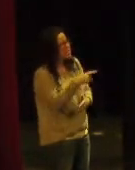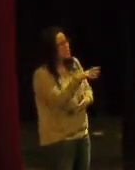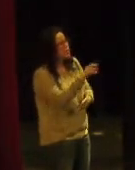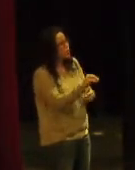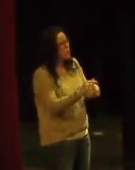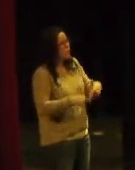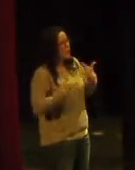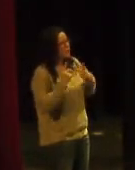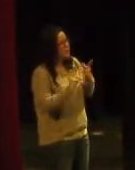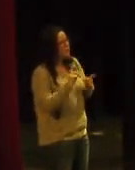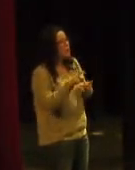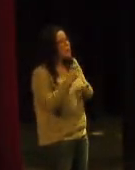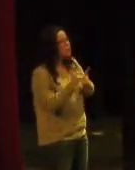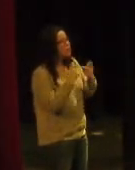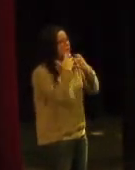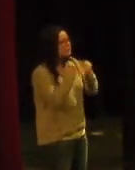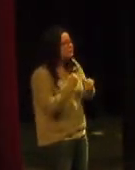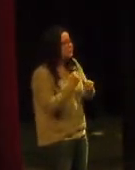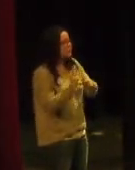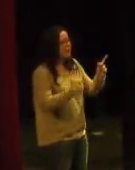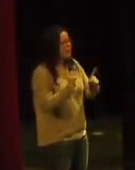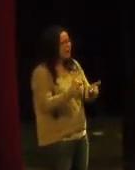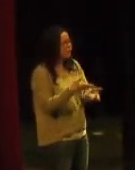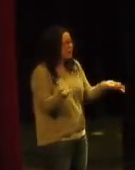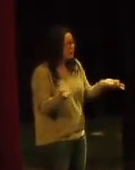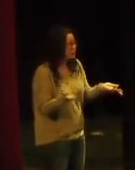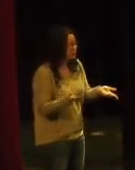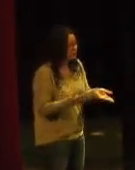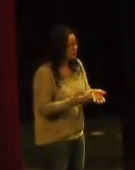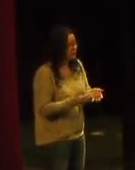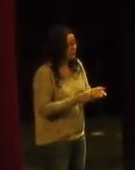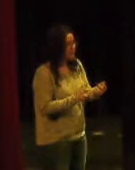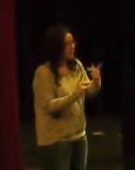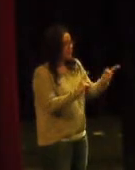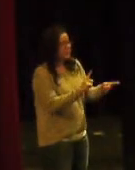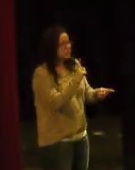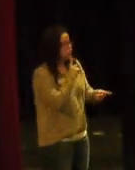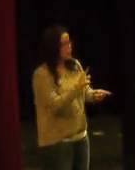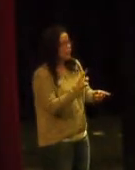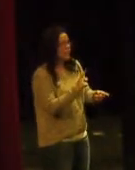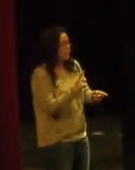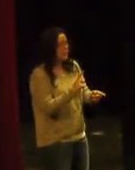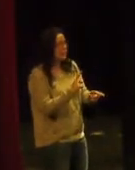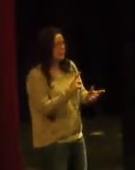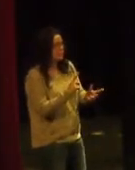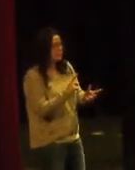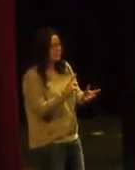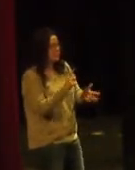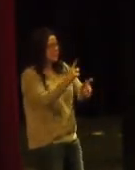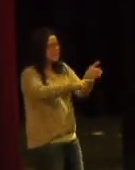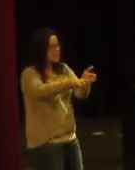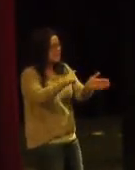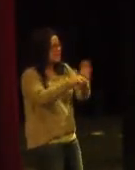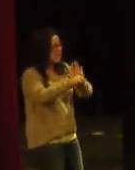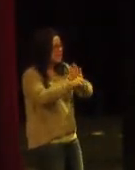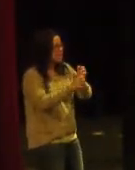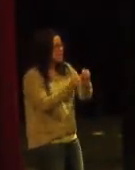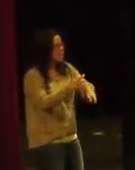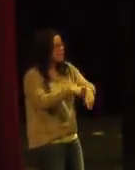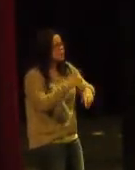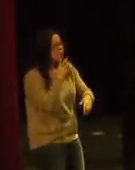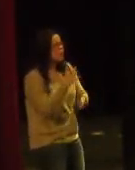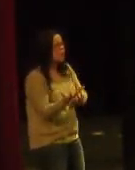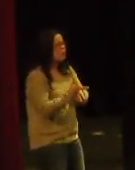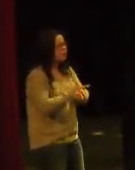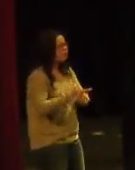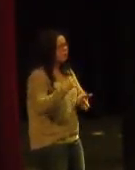population. Population, we get hit from the left on we're gonna use up all the resources on the planet. We get hit